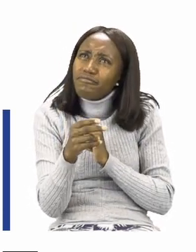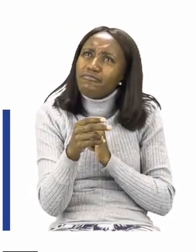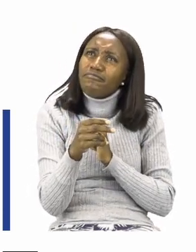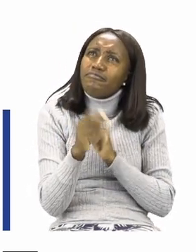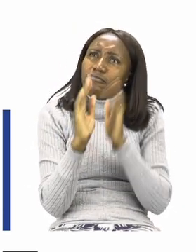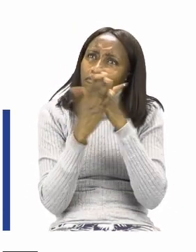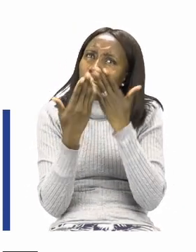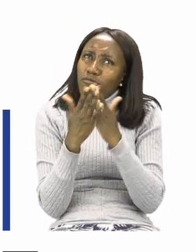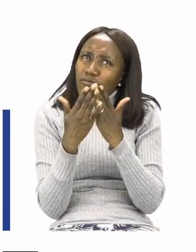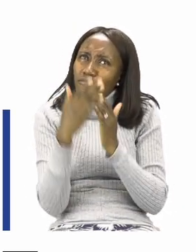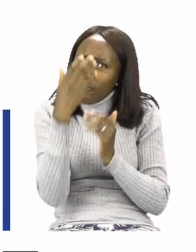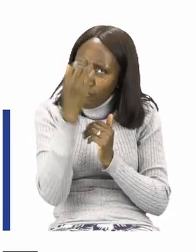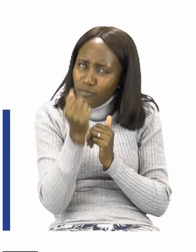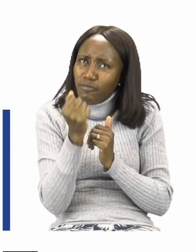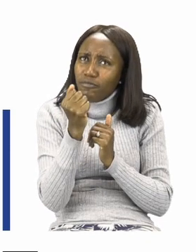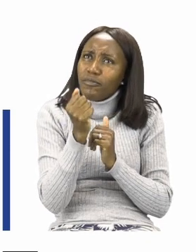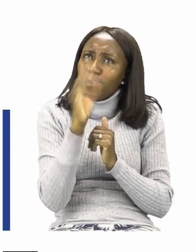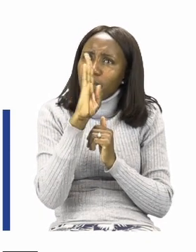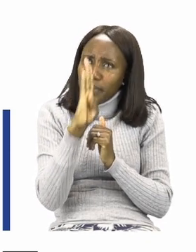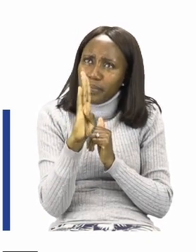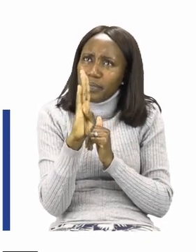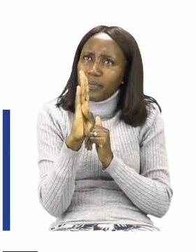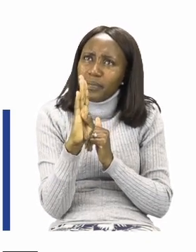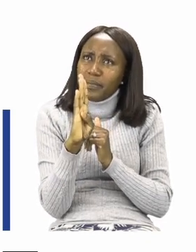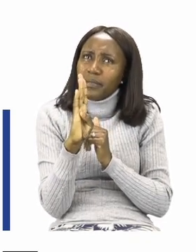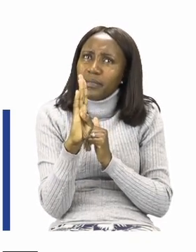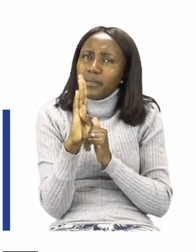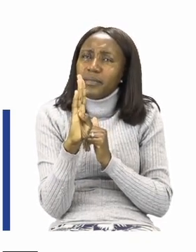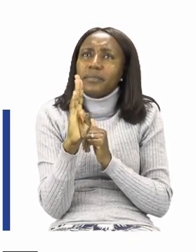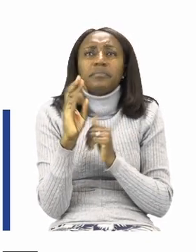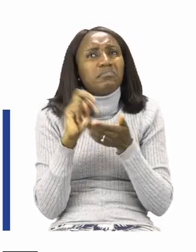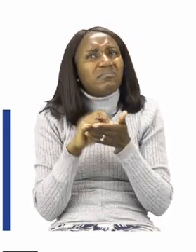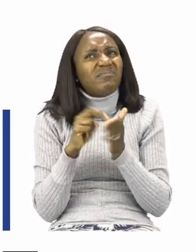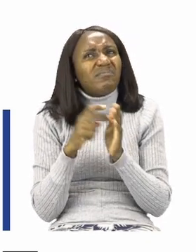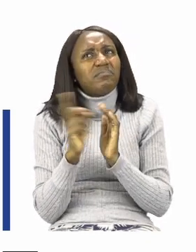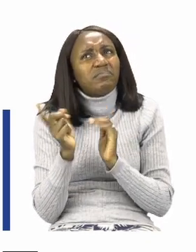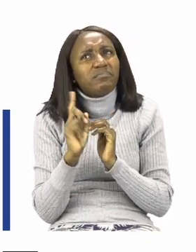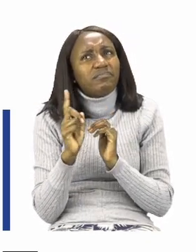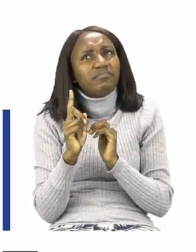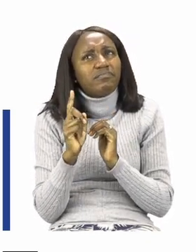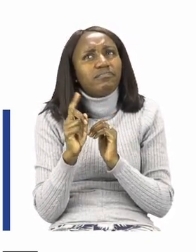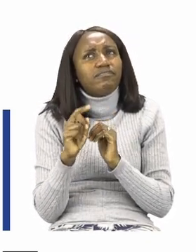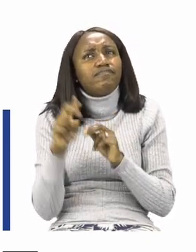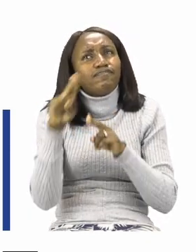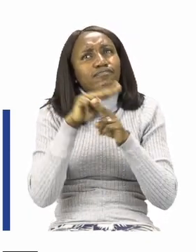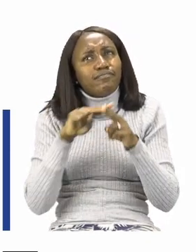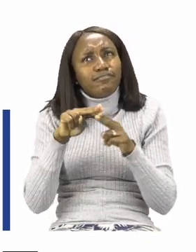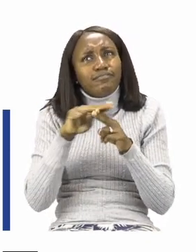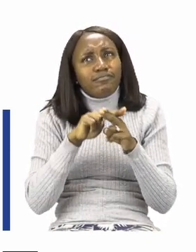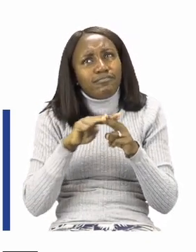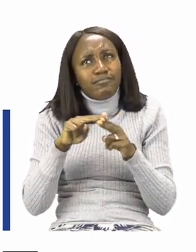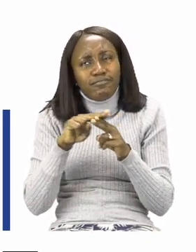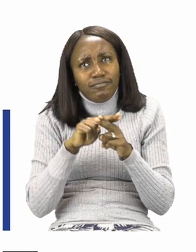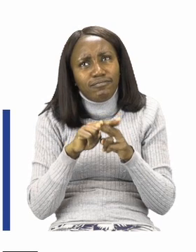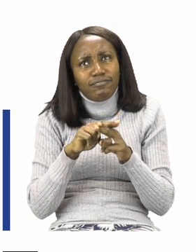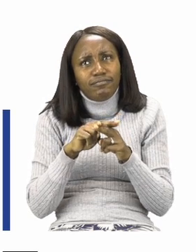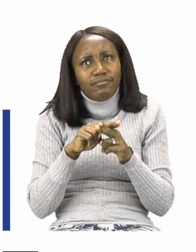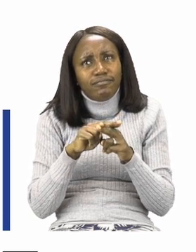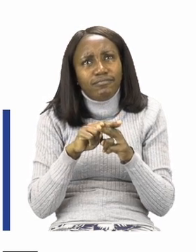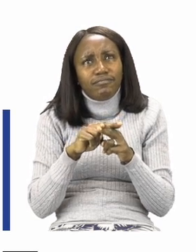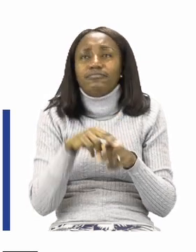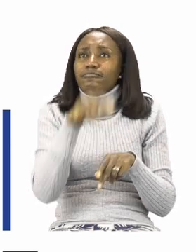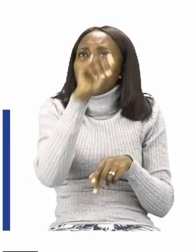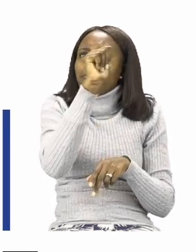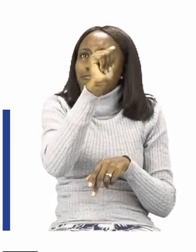a consonant. So that means we use the article